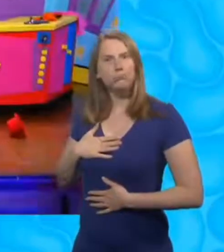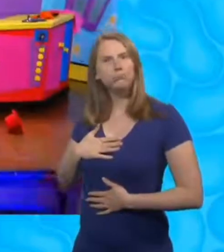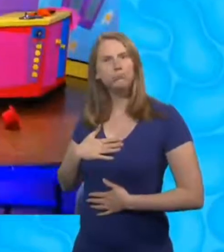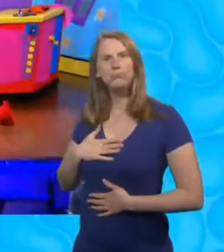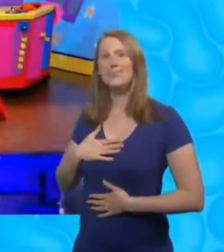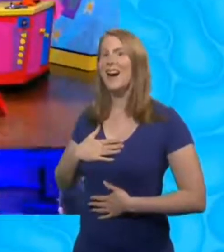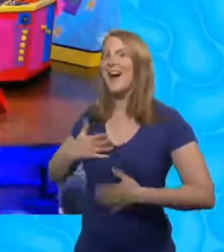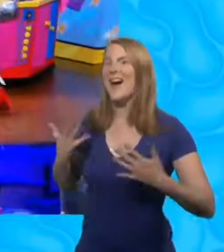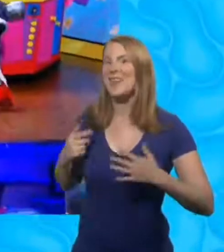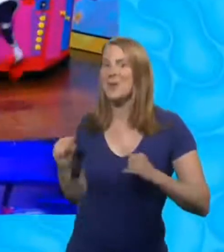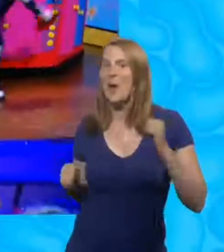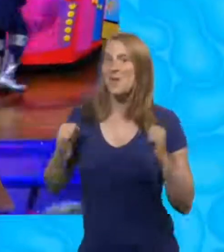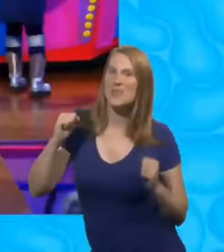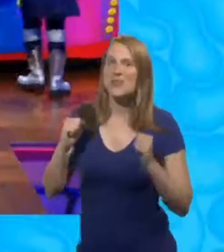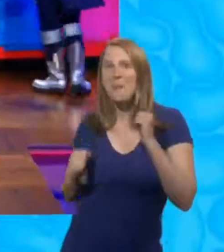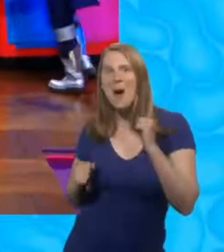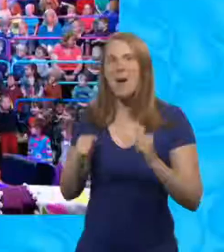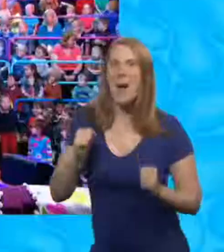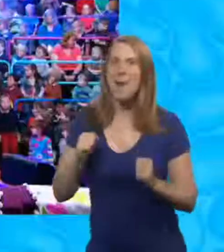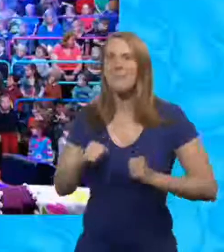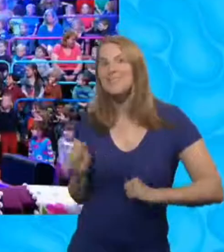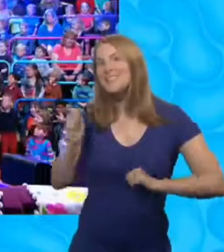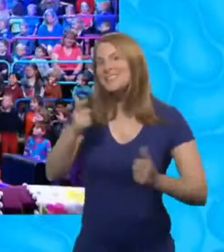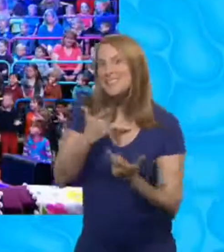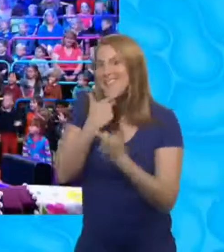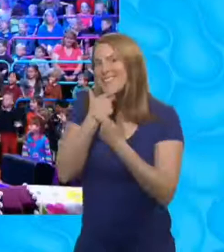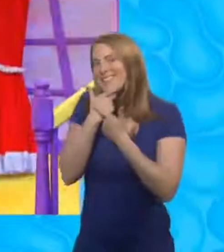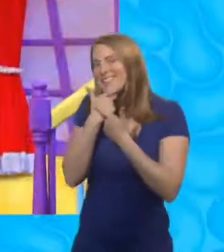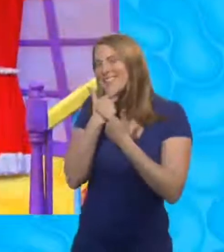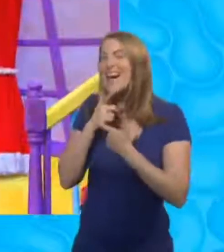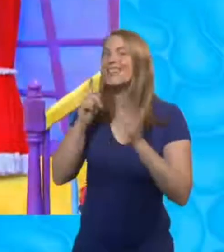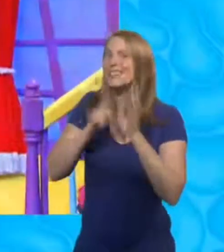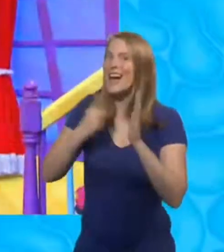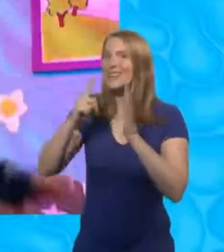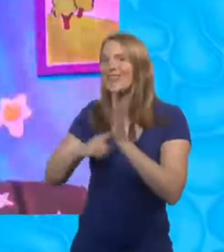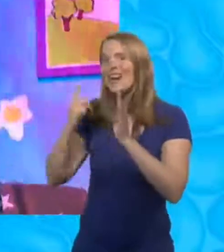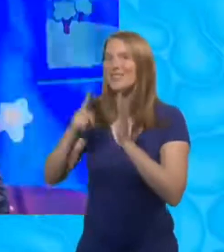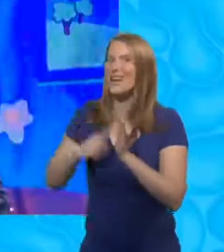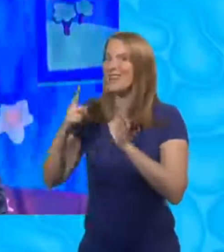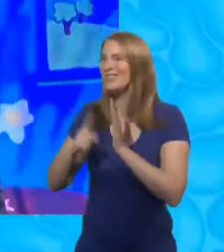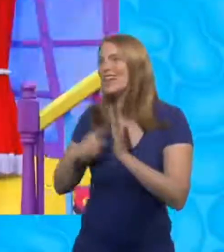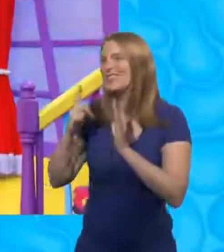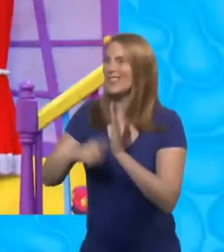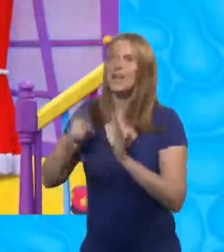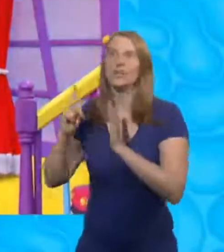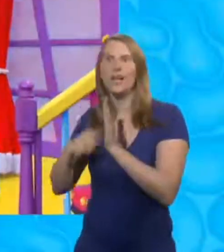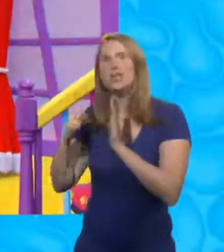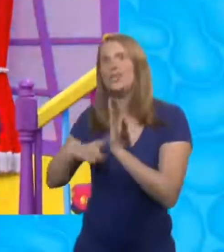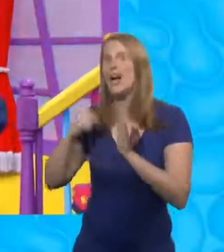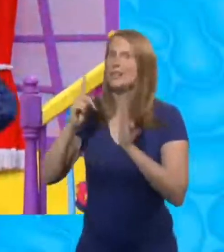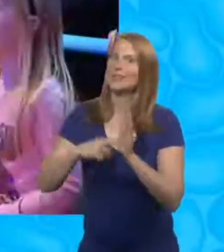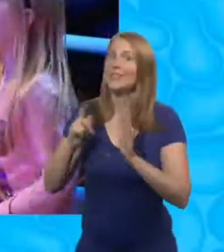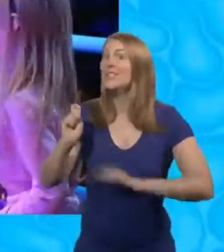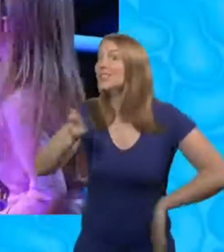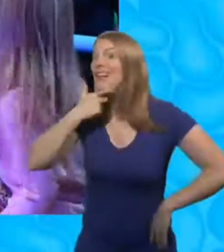Here we go! Wiggle your bottom, shake that grin. It's ja ja ja ja ja ja ja ja ja ja ja